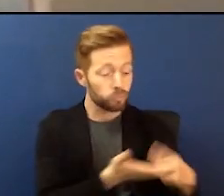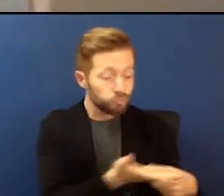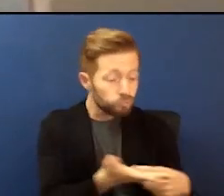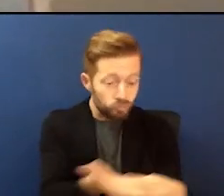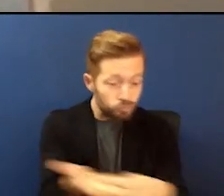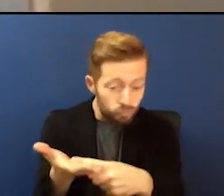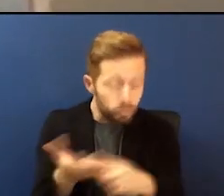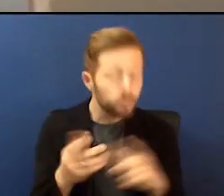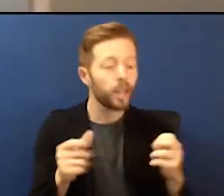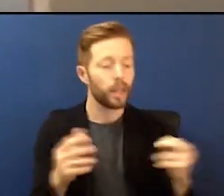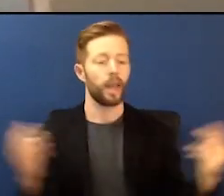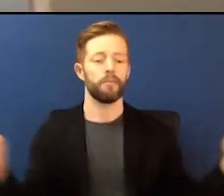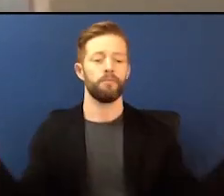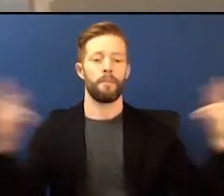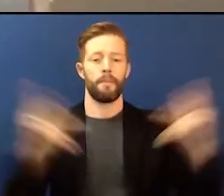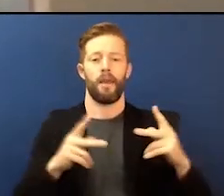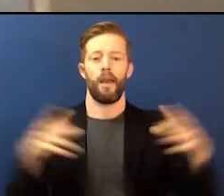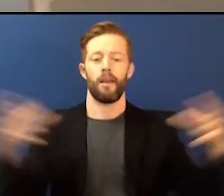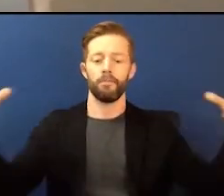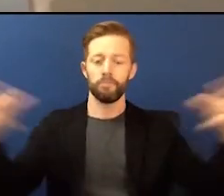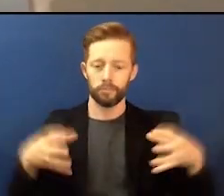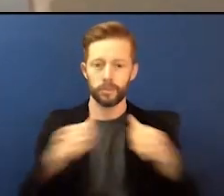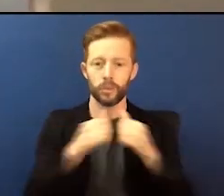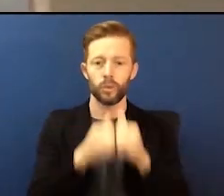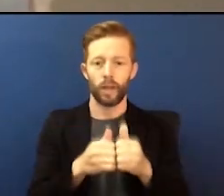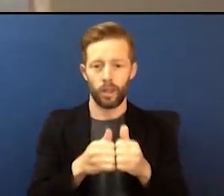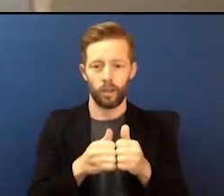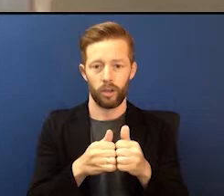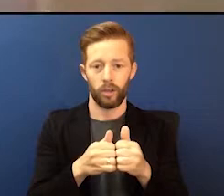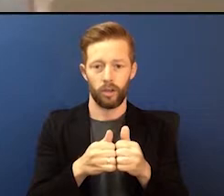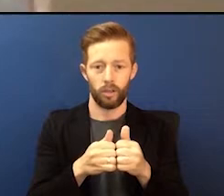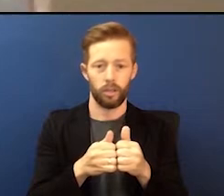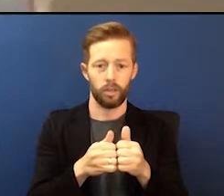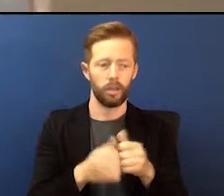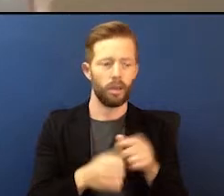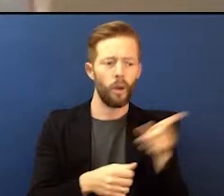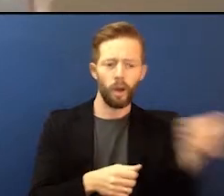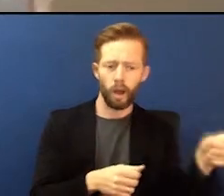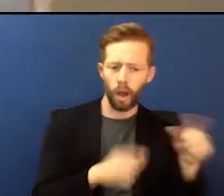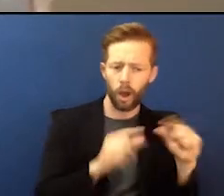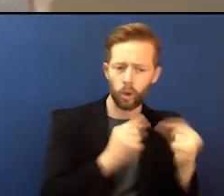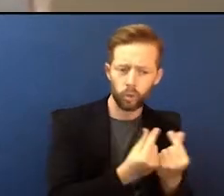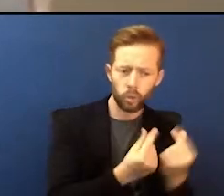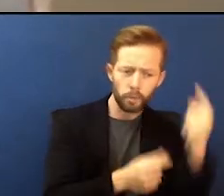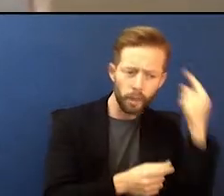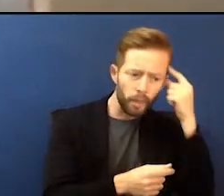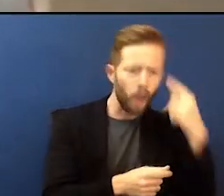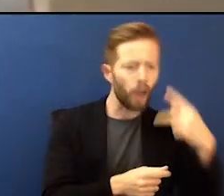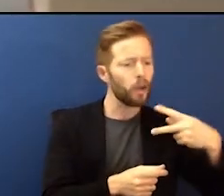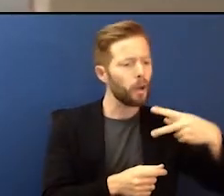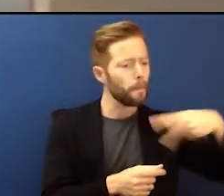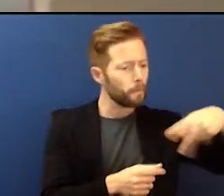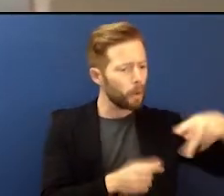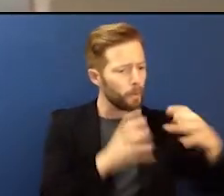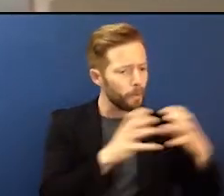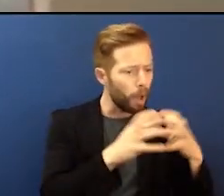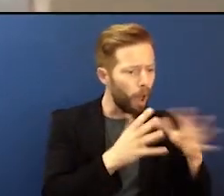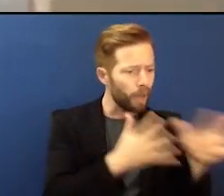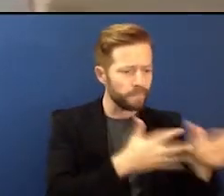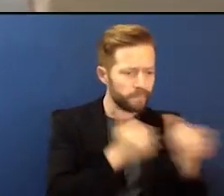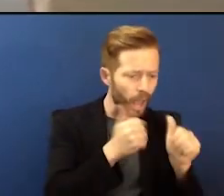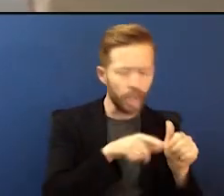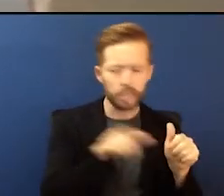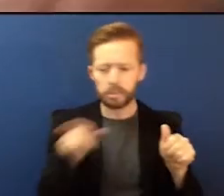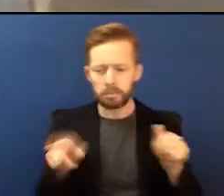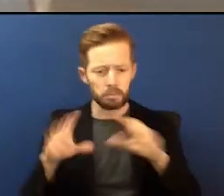group what they're doing, or if we're kind of pulling it all together. This group thought that the purple ball went